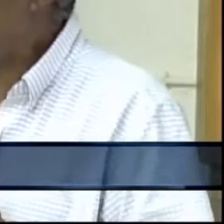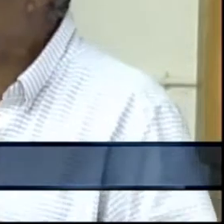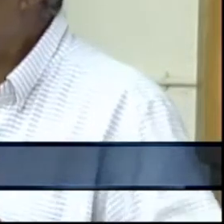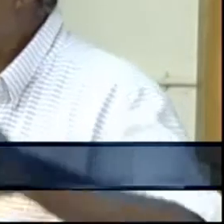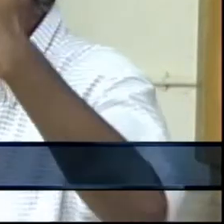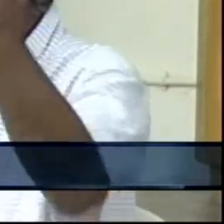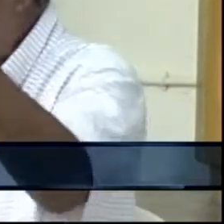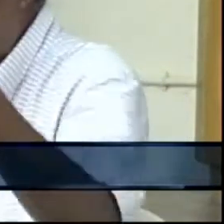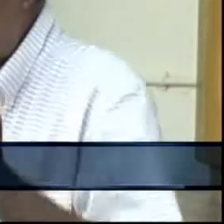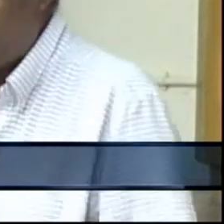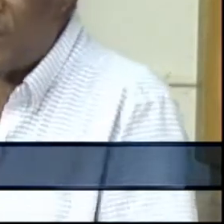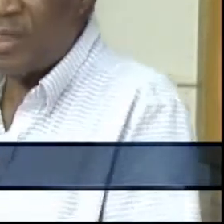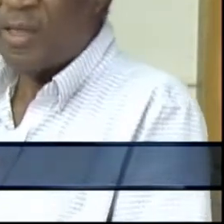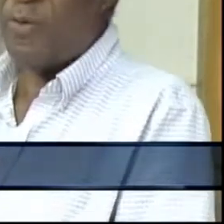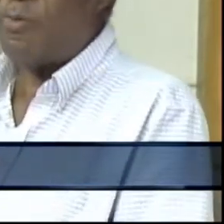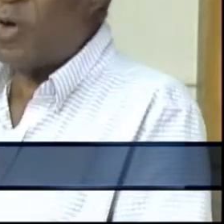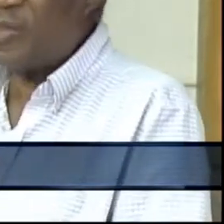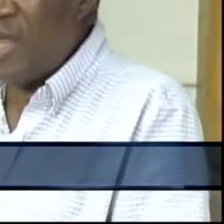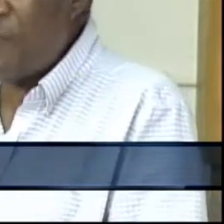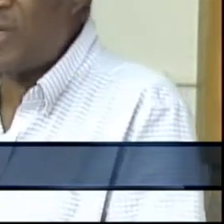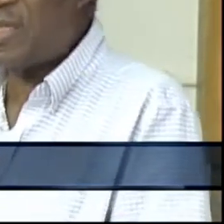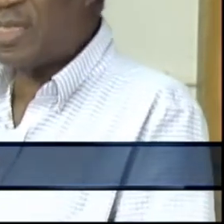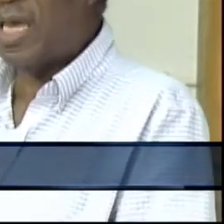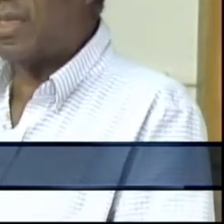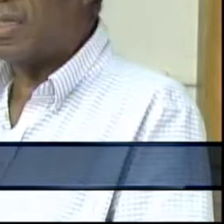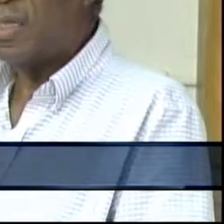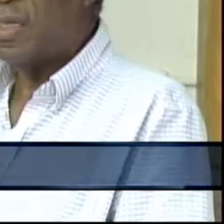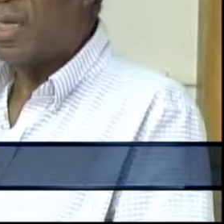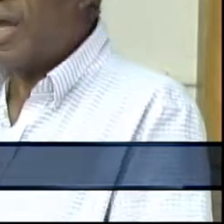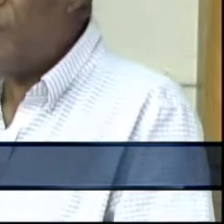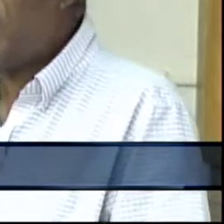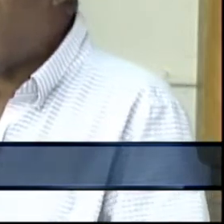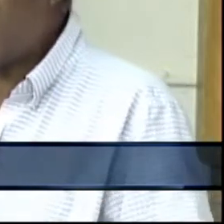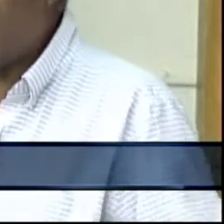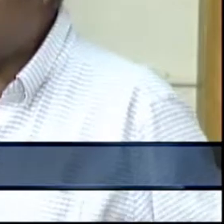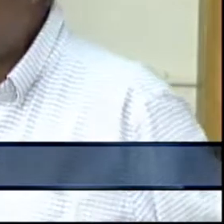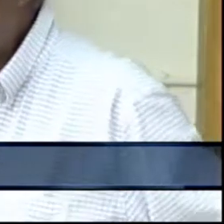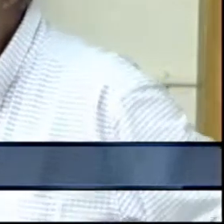children, your children, and their children will most definitely see it.